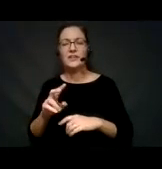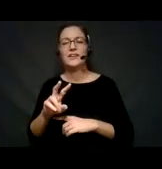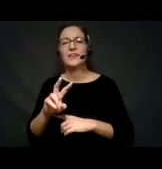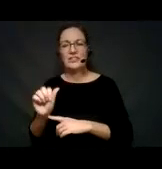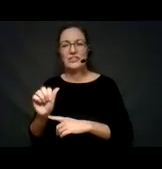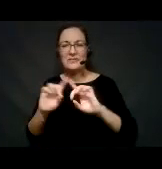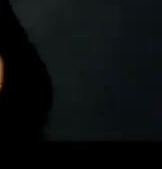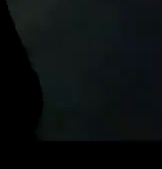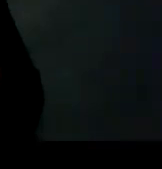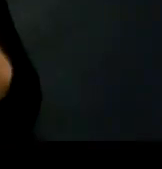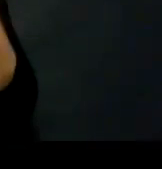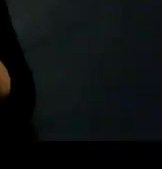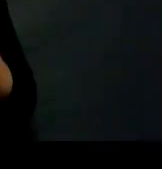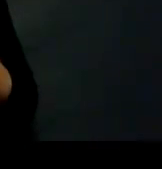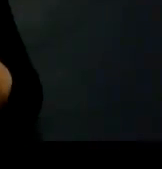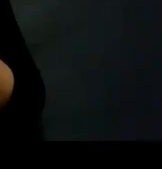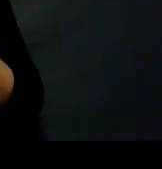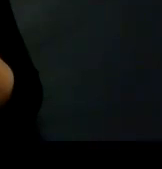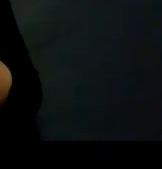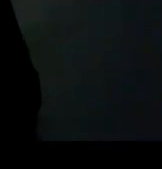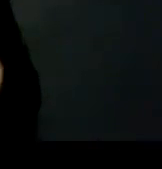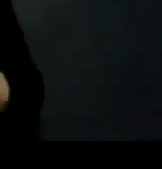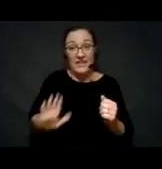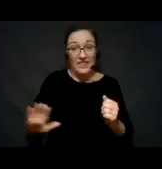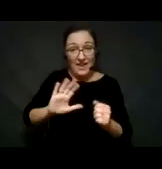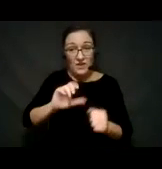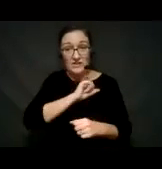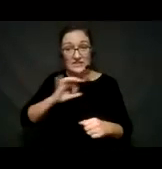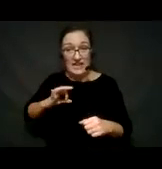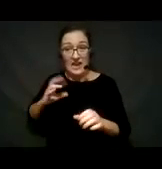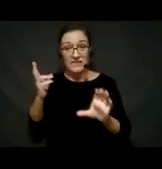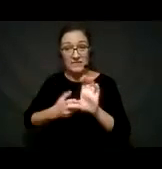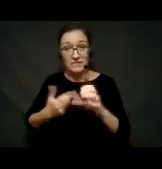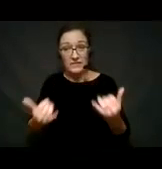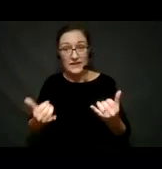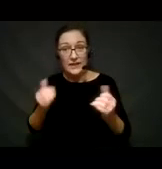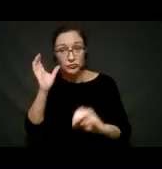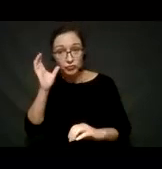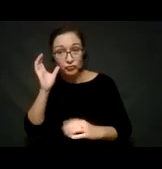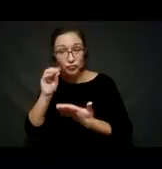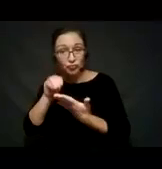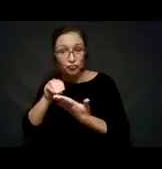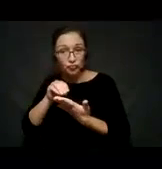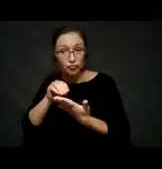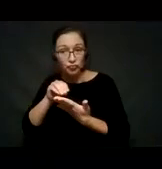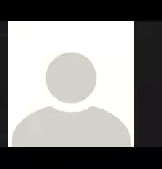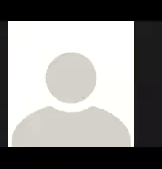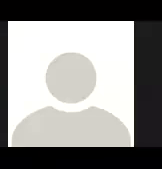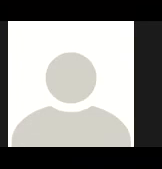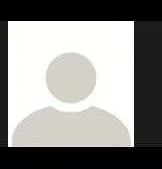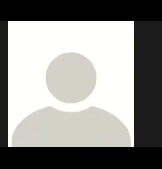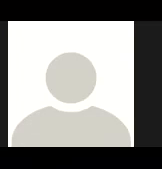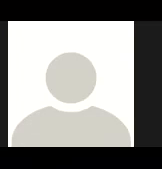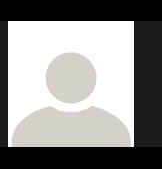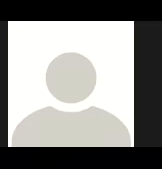communications staff on the line, who are going to be incorporating the questions that are asked here into our frequently asked